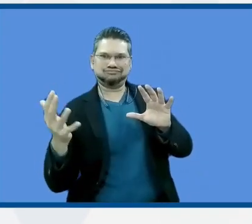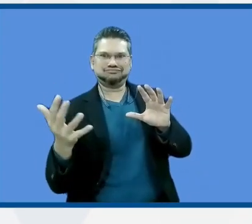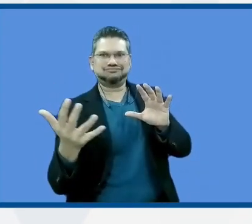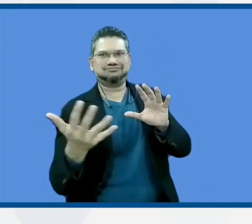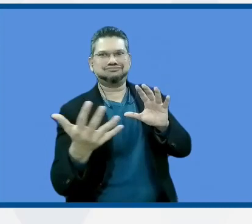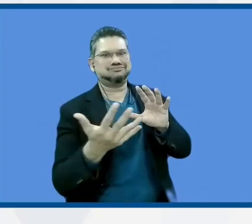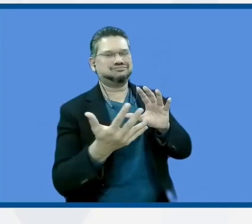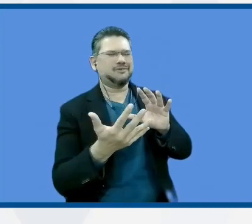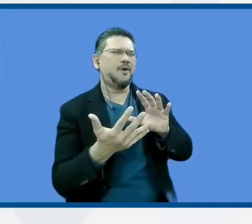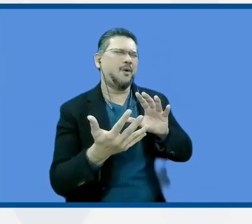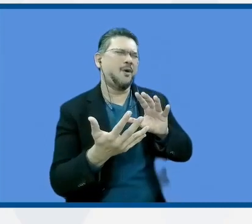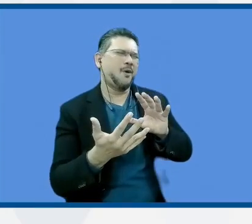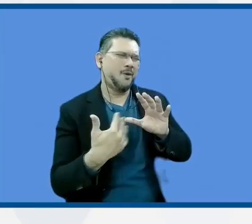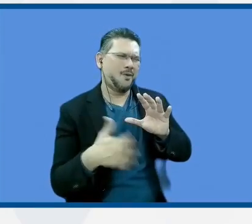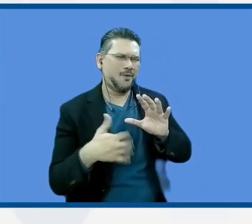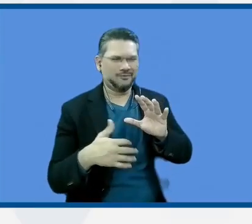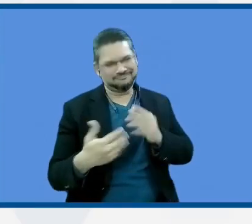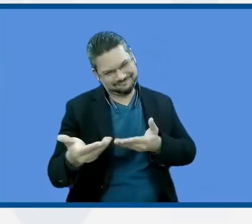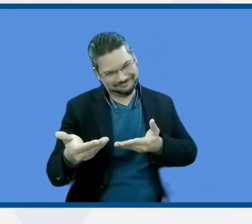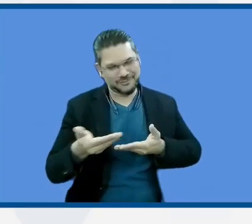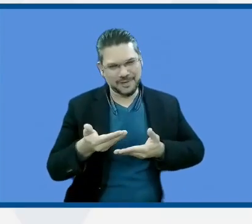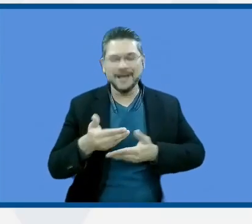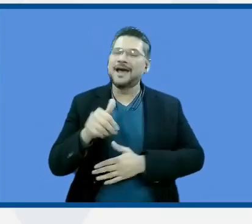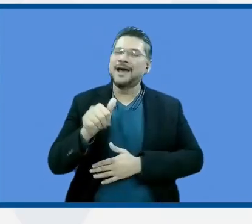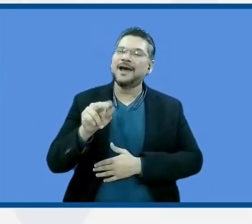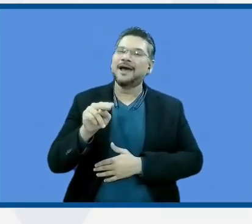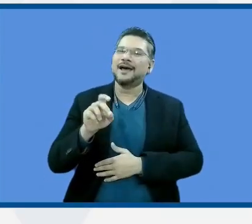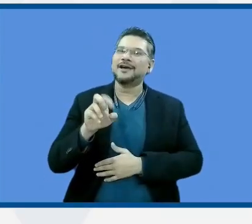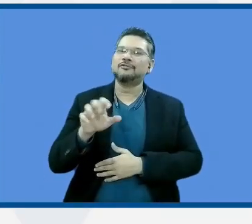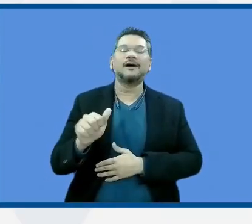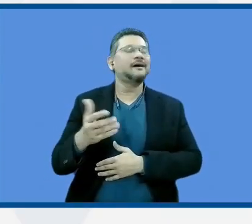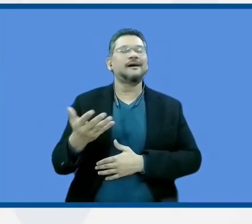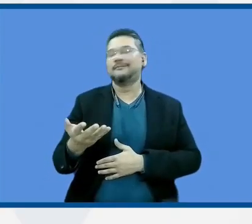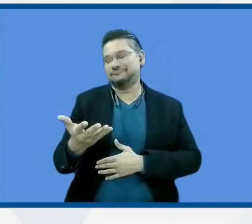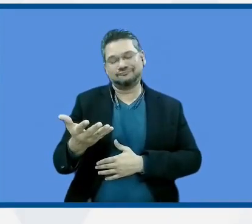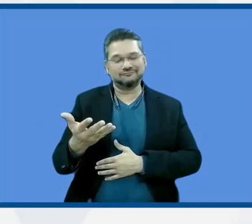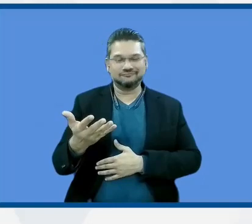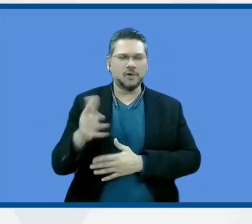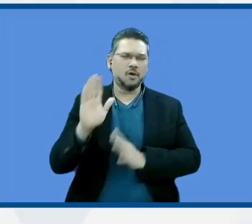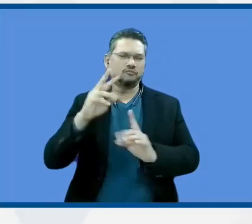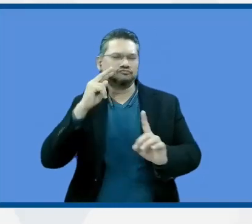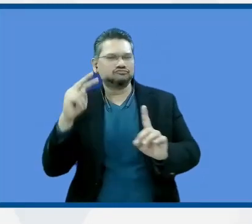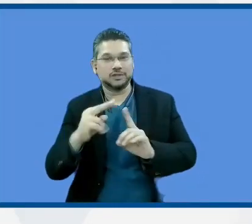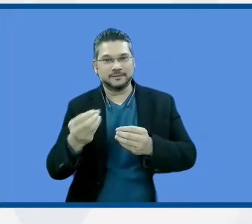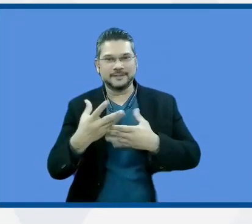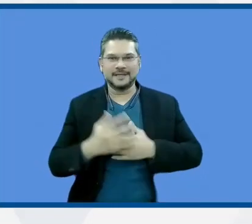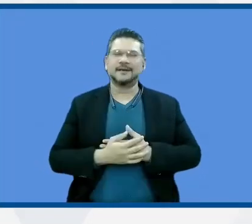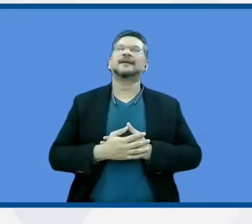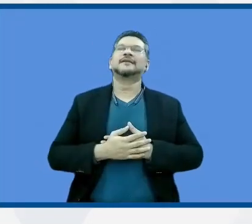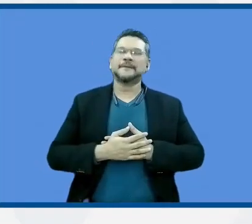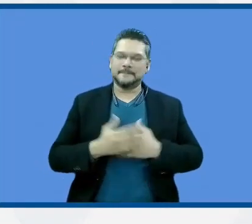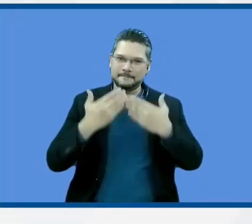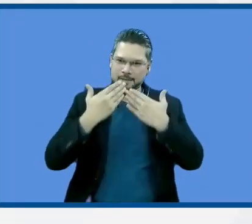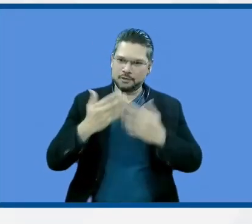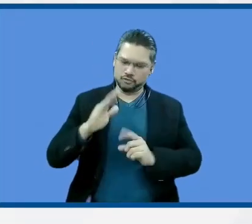So Andrea, could you please tell us your perspective? Thank you. Thank you very much. Is this working?